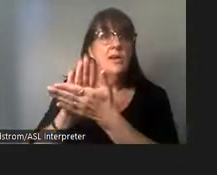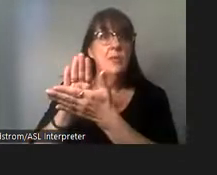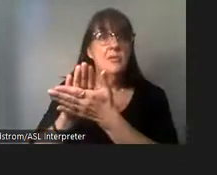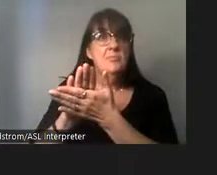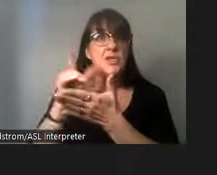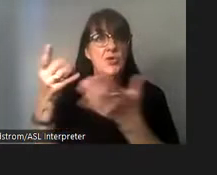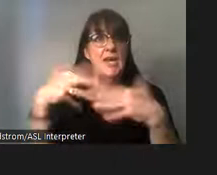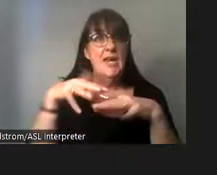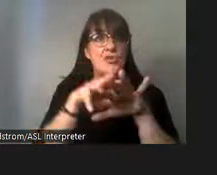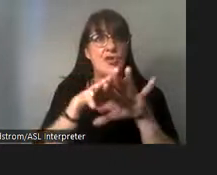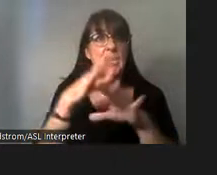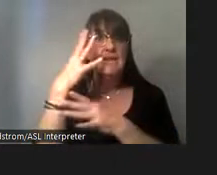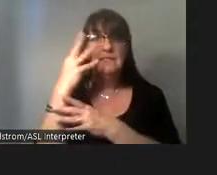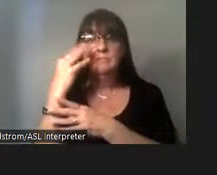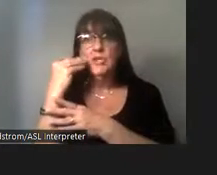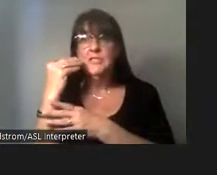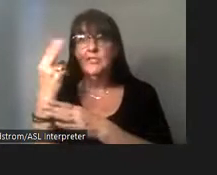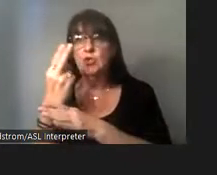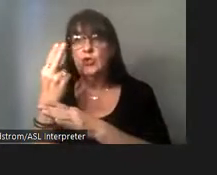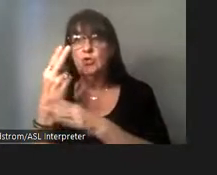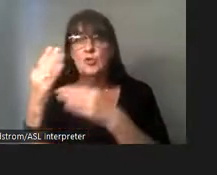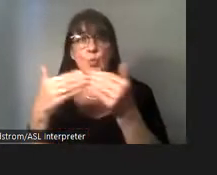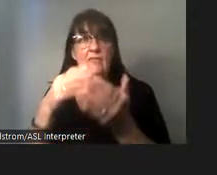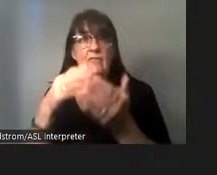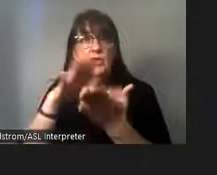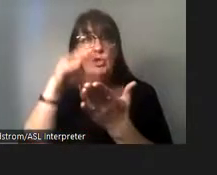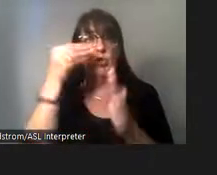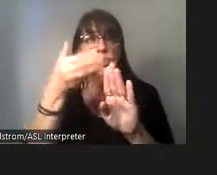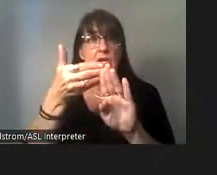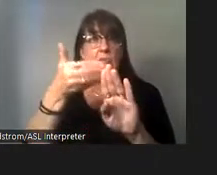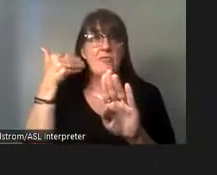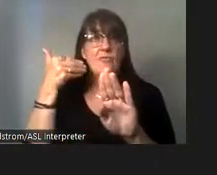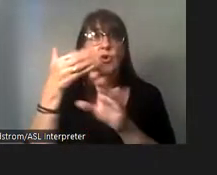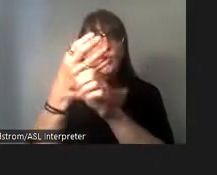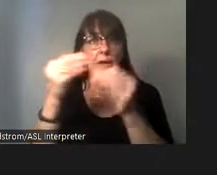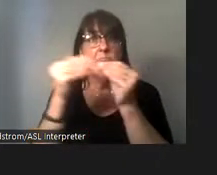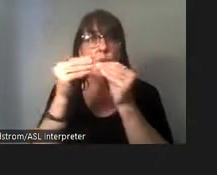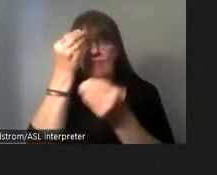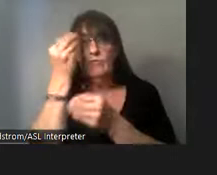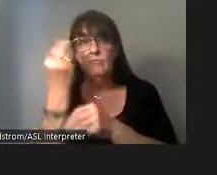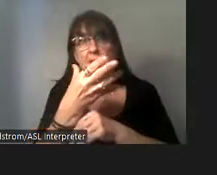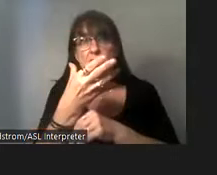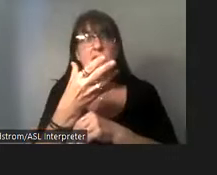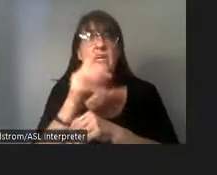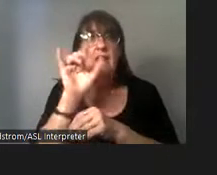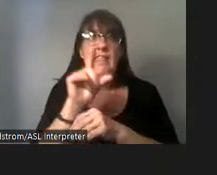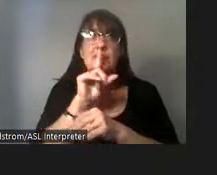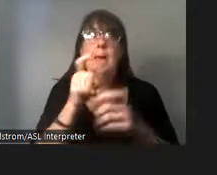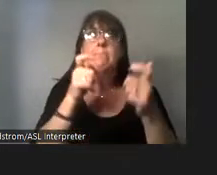integrating experiential use of what you've learned before you come back and get more. I think that was a big change